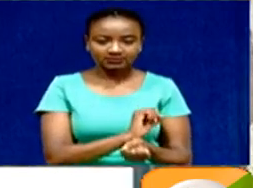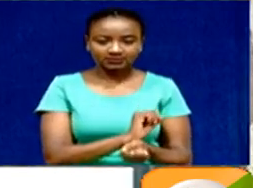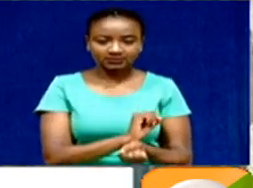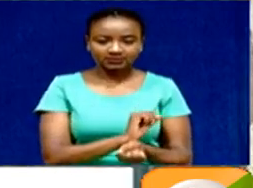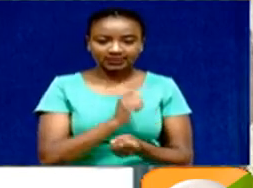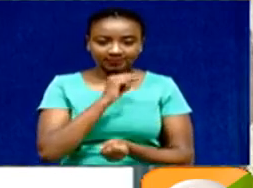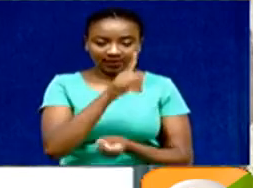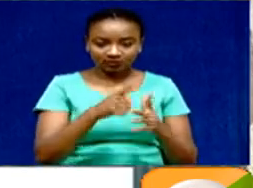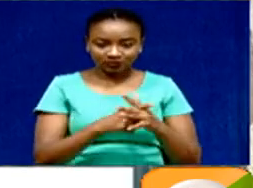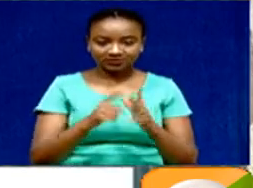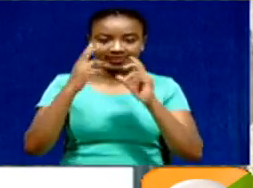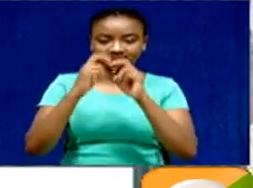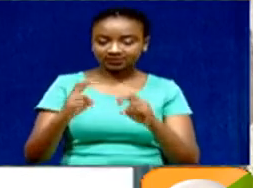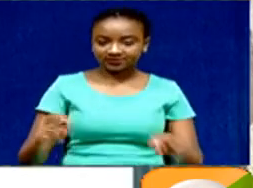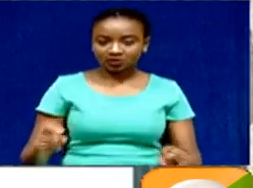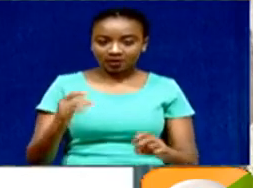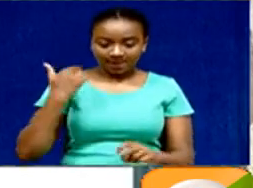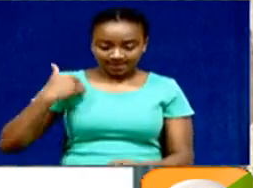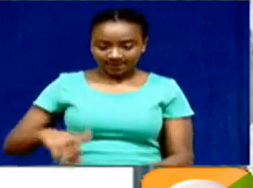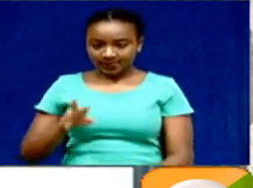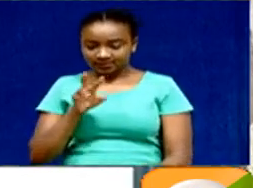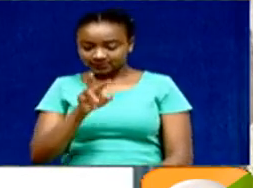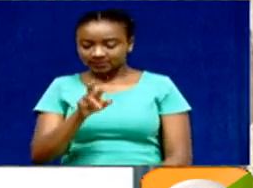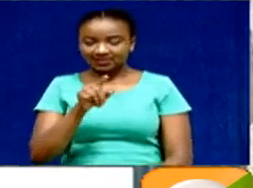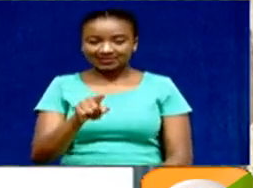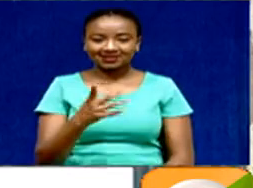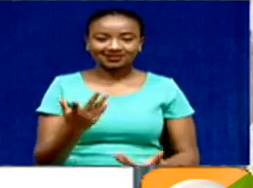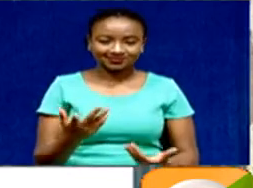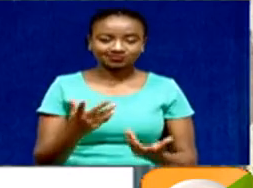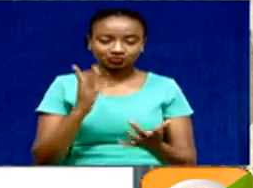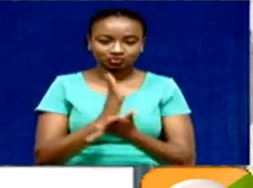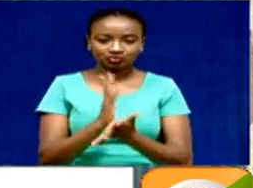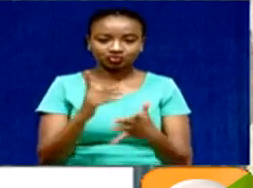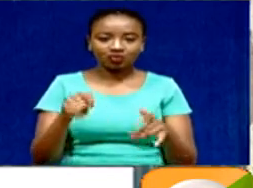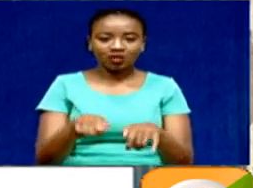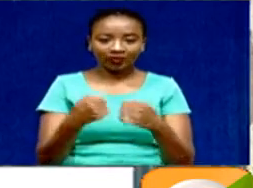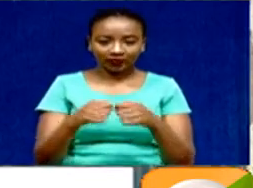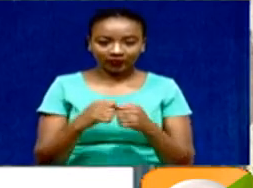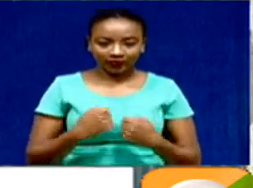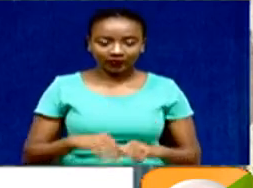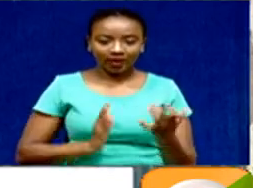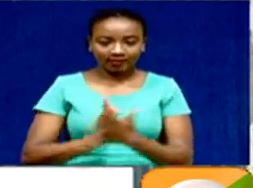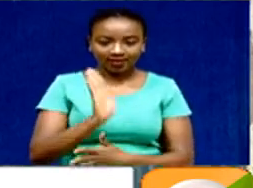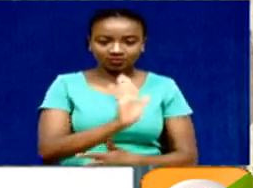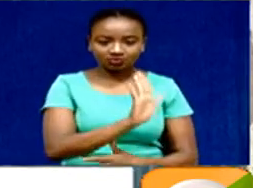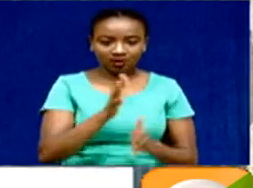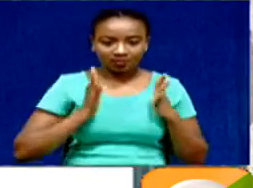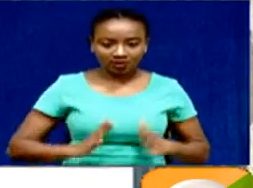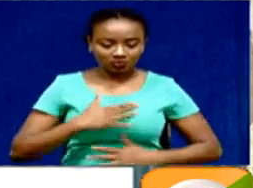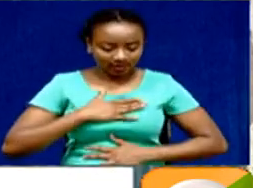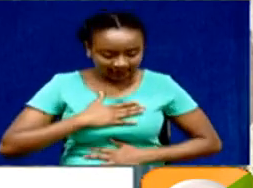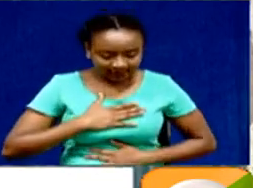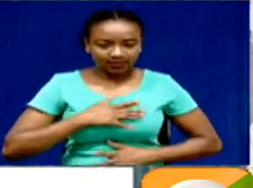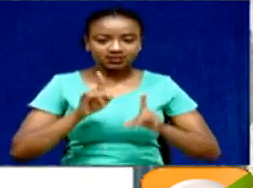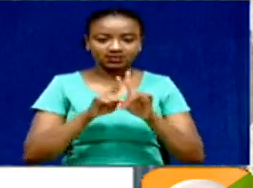to commence investigations, to me, is itself a violation of the fundamental rights to human dignity